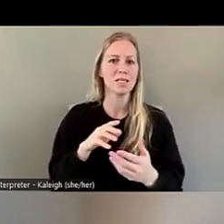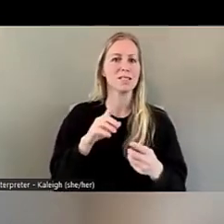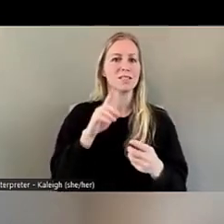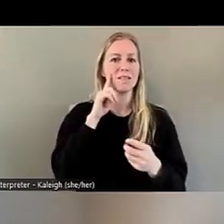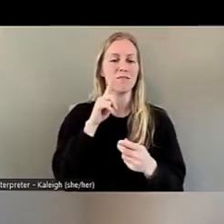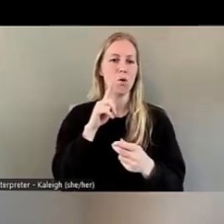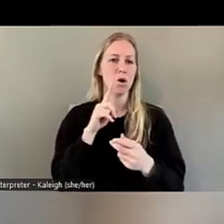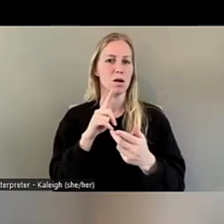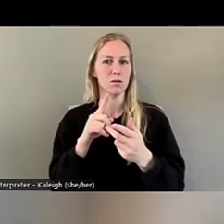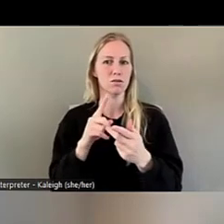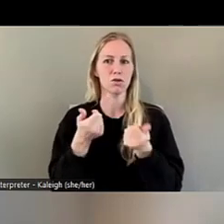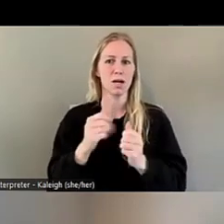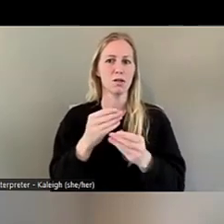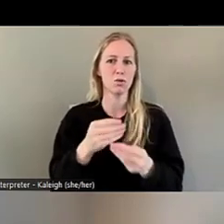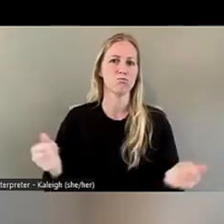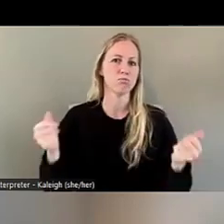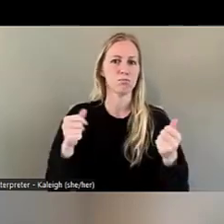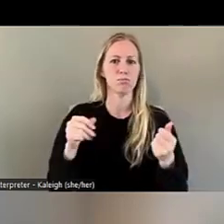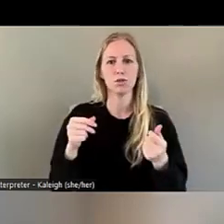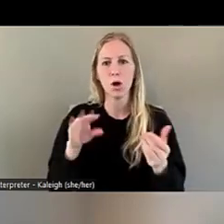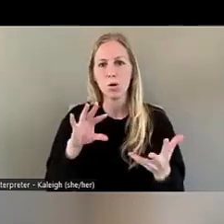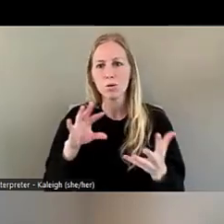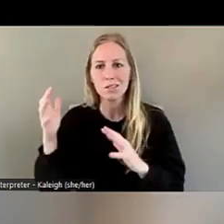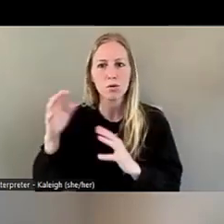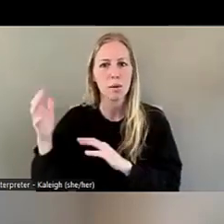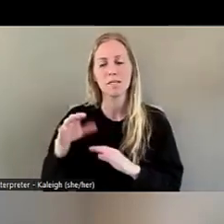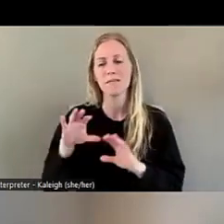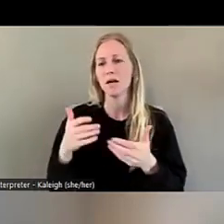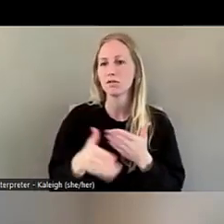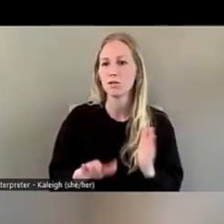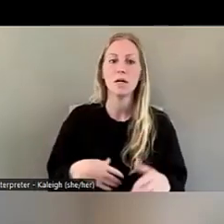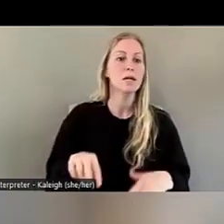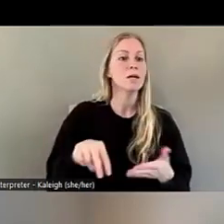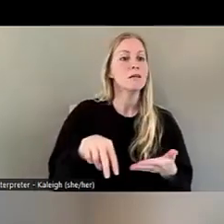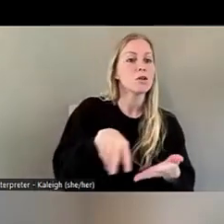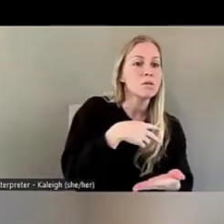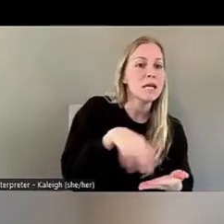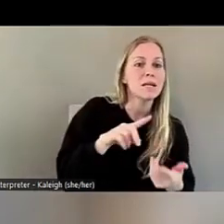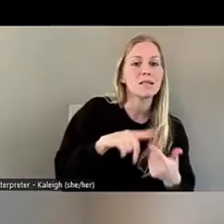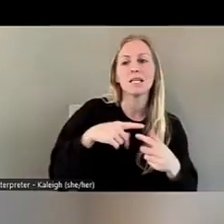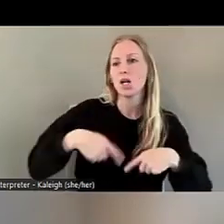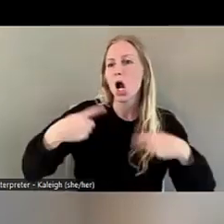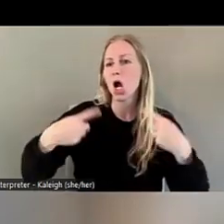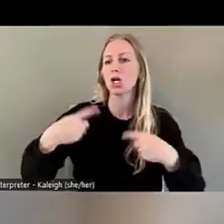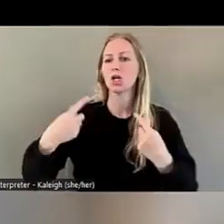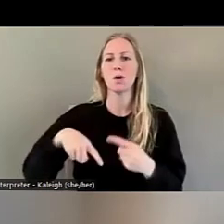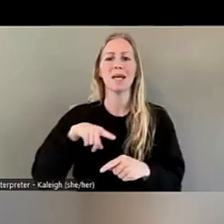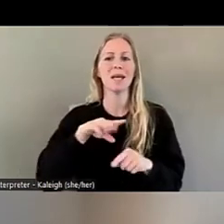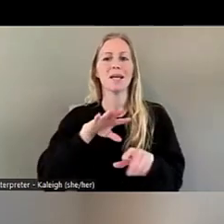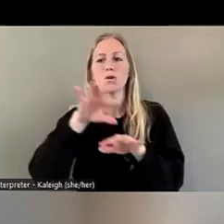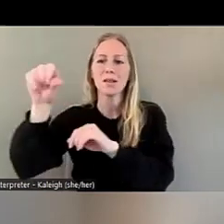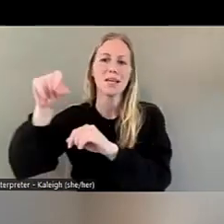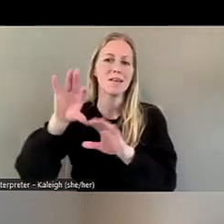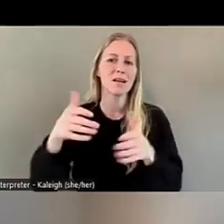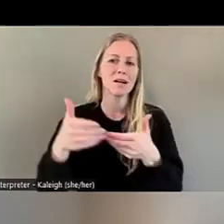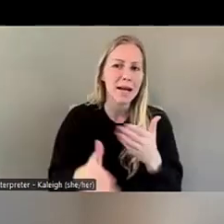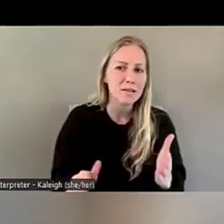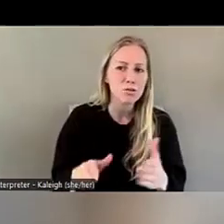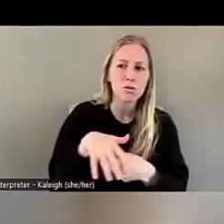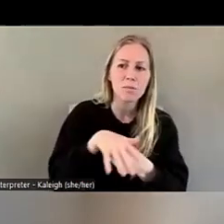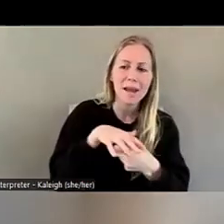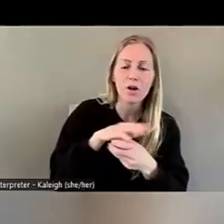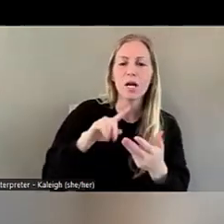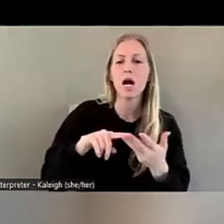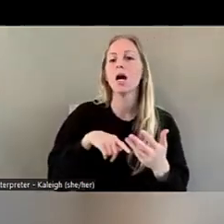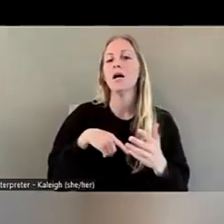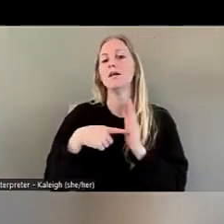making noises, making faces at peers, dancing, arguing, leaving the classroom area, and showing verbal